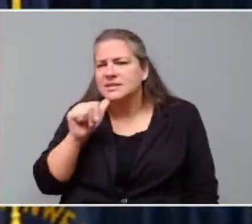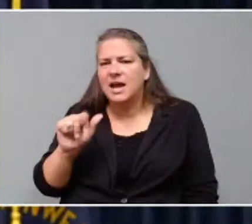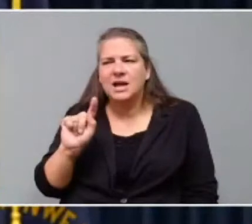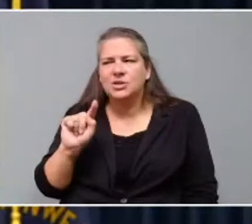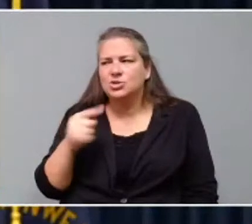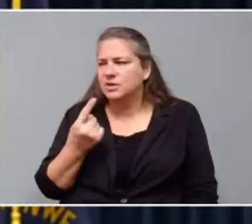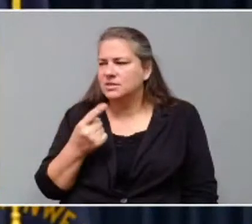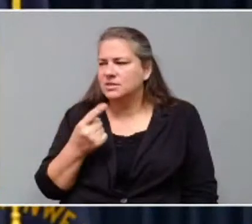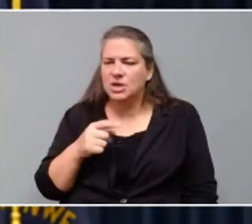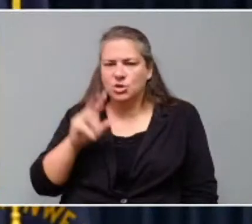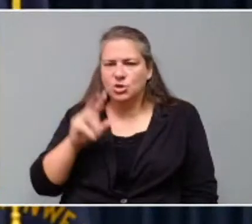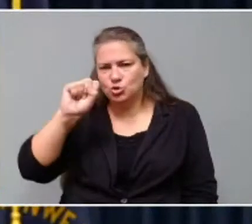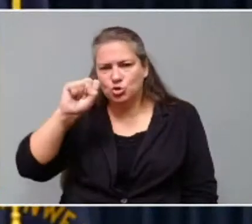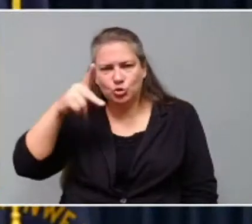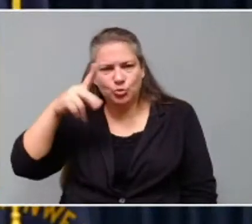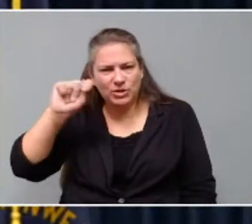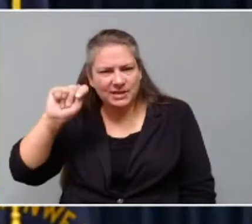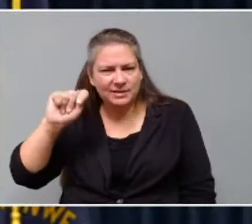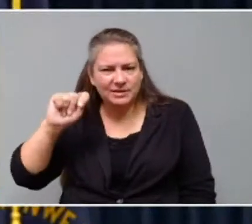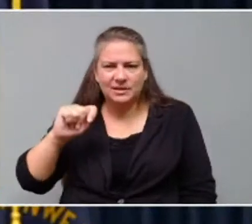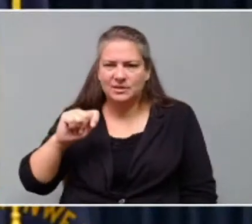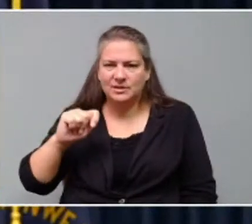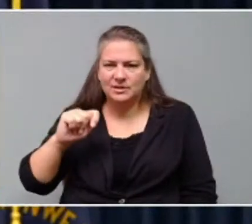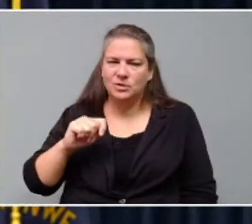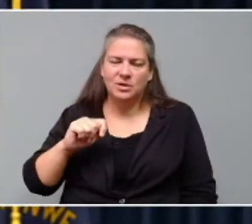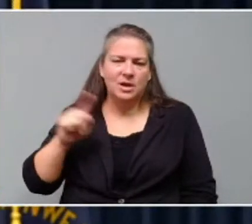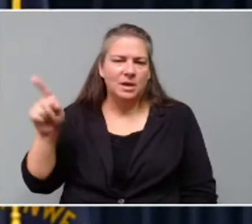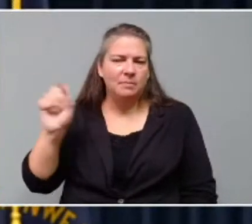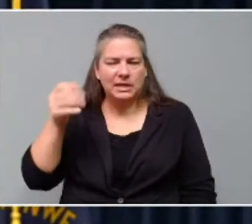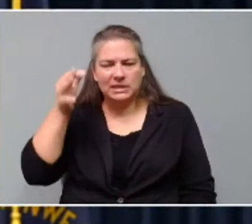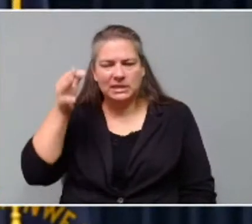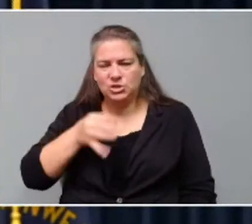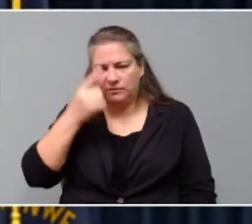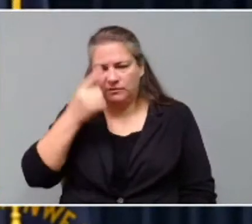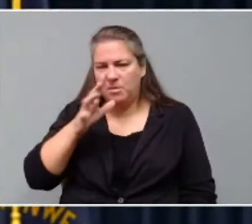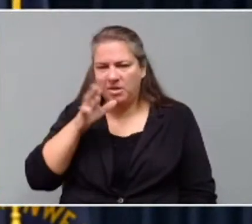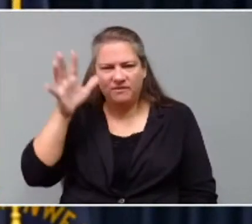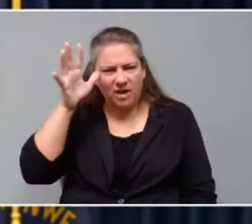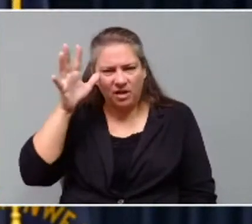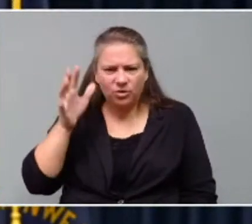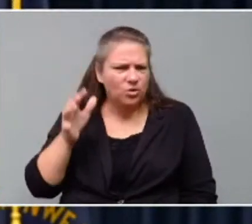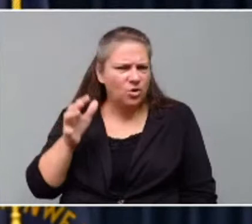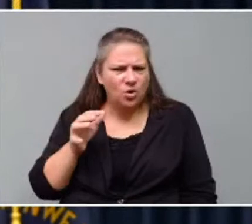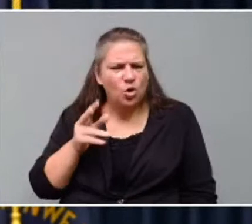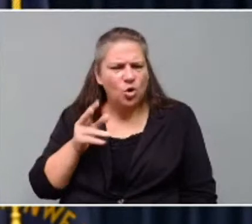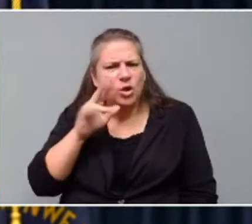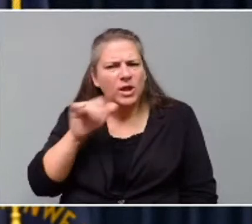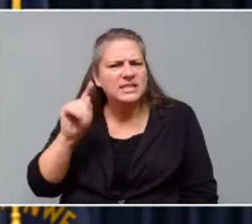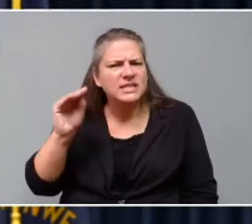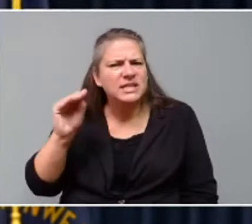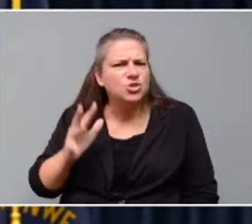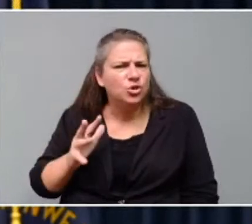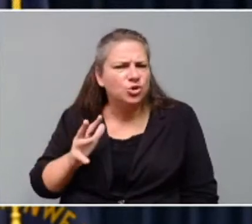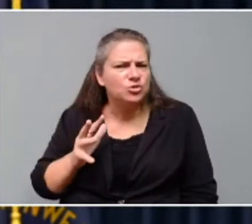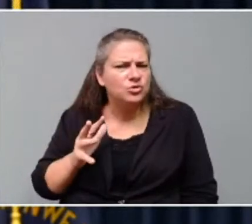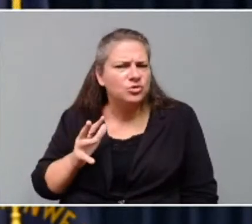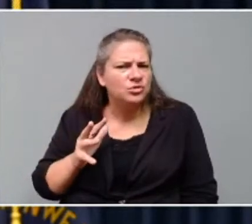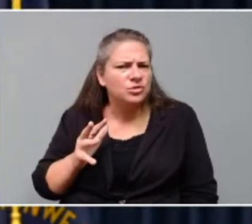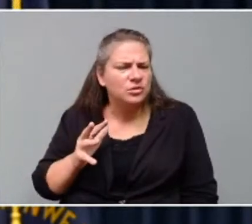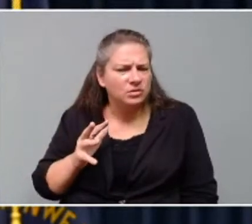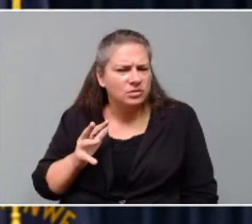superintendent or others making a decision for parents. What about that teacher? Think about a classroom that